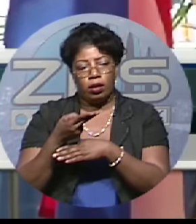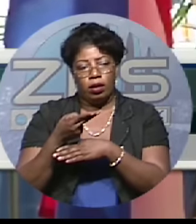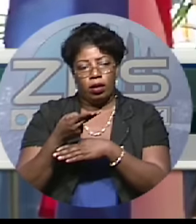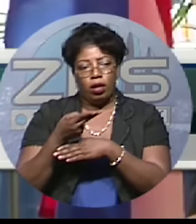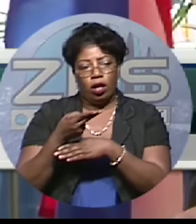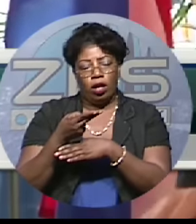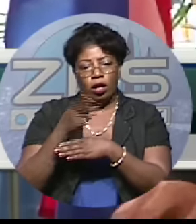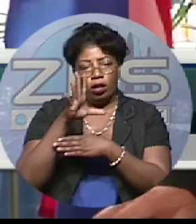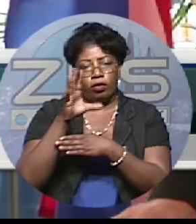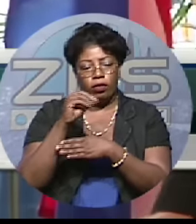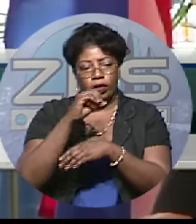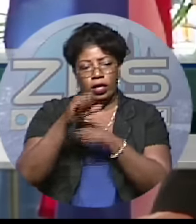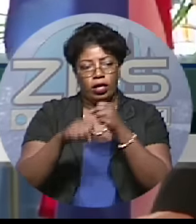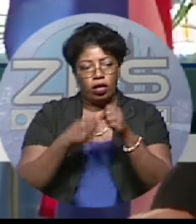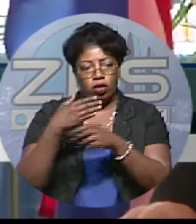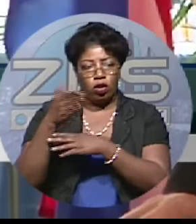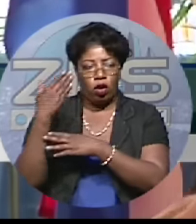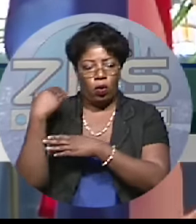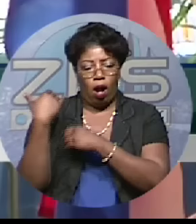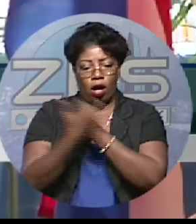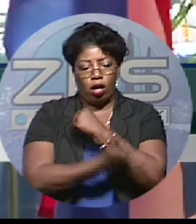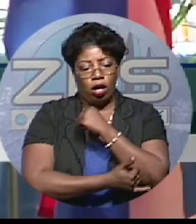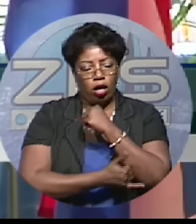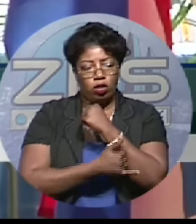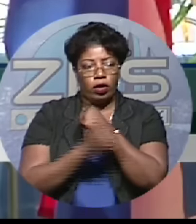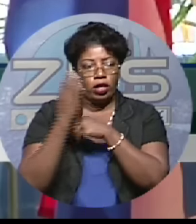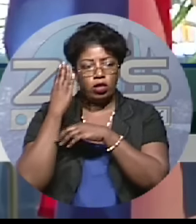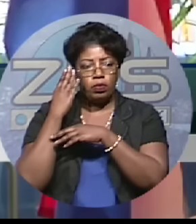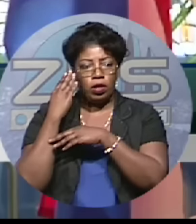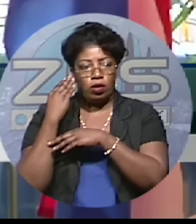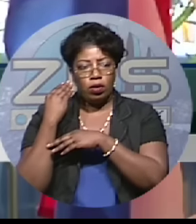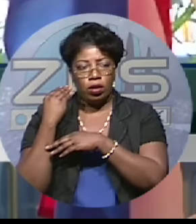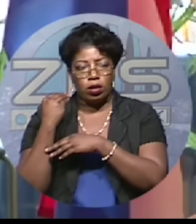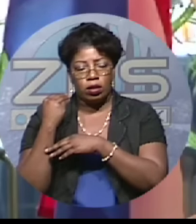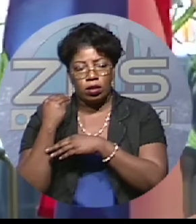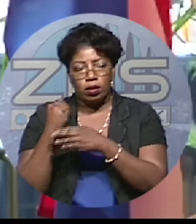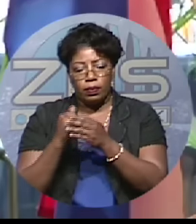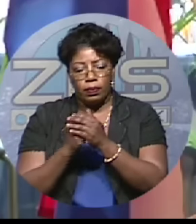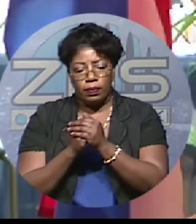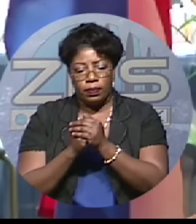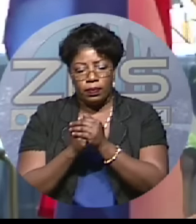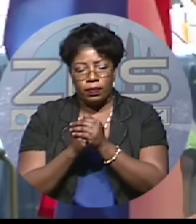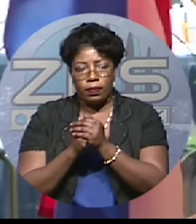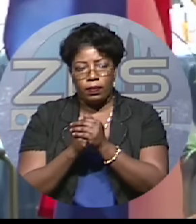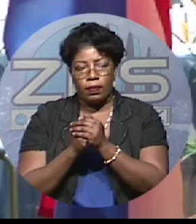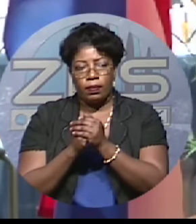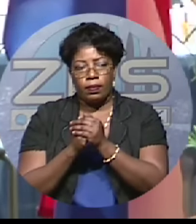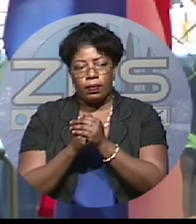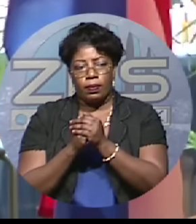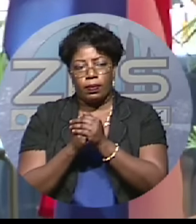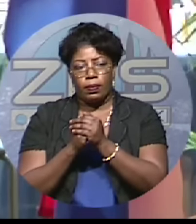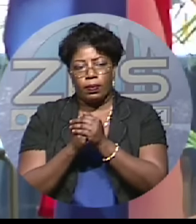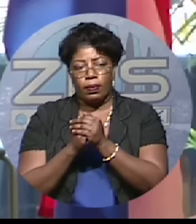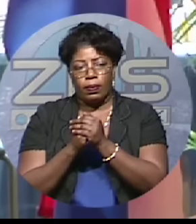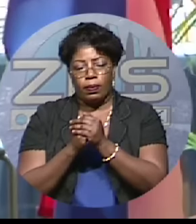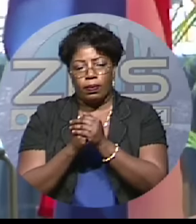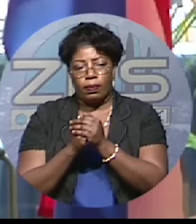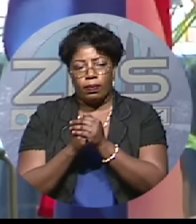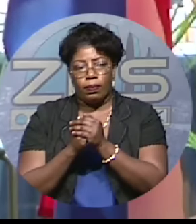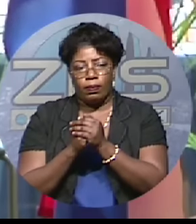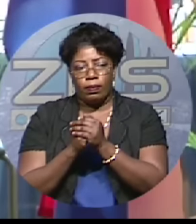ago. Our country has since experienced profound economic and social changes that have picked up pace in the last 10